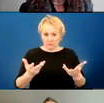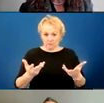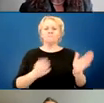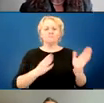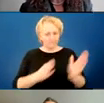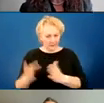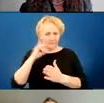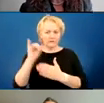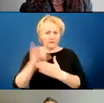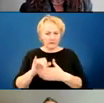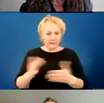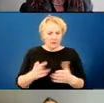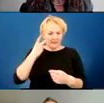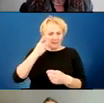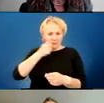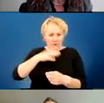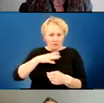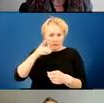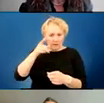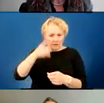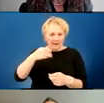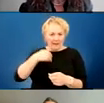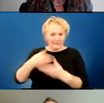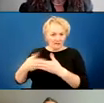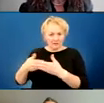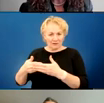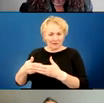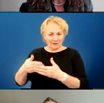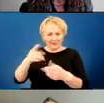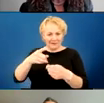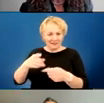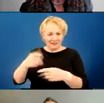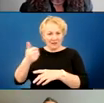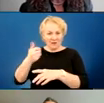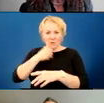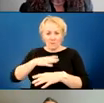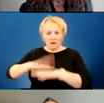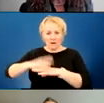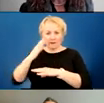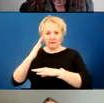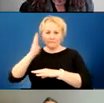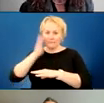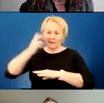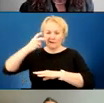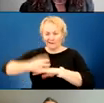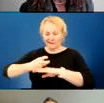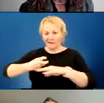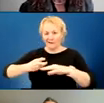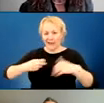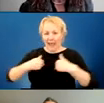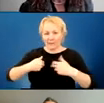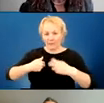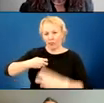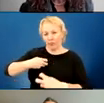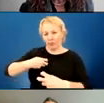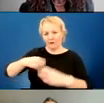can see a woman has her service animal lying next to her on the floor, next to her cot.